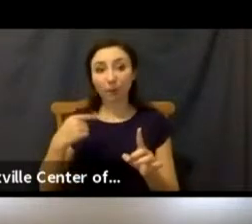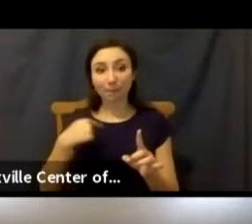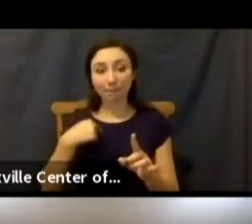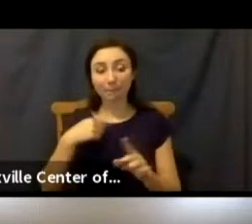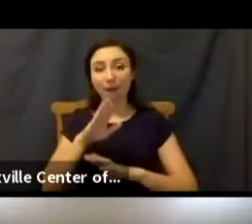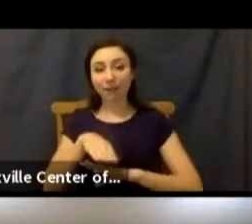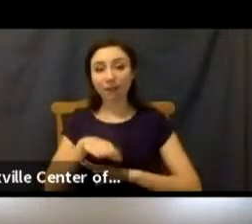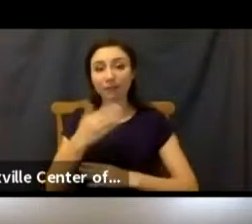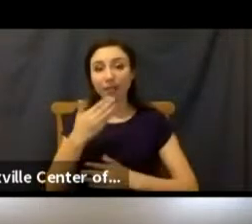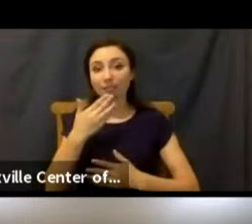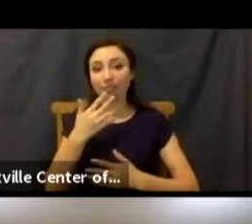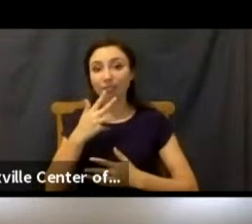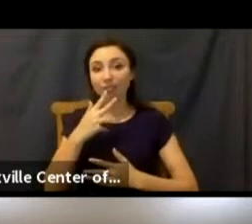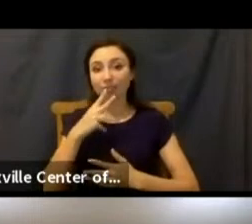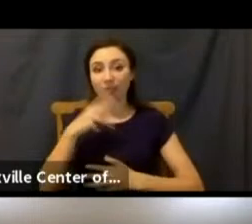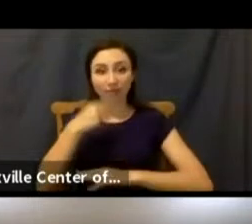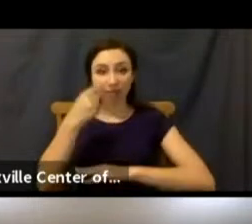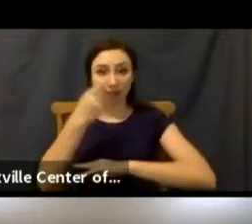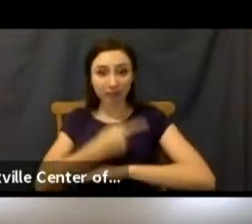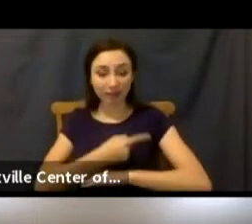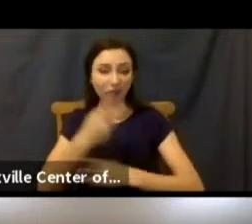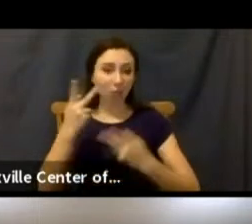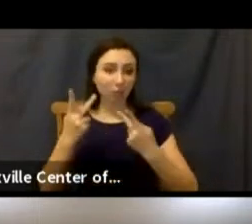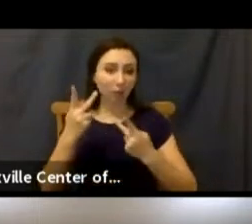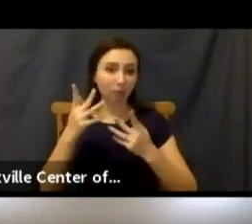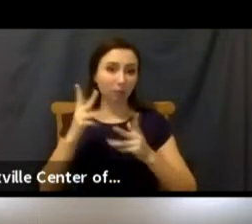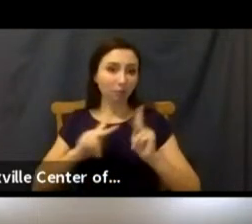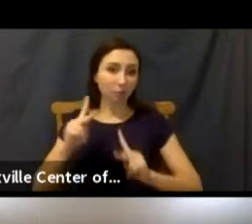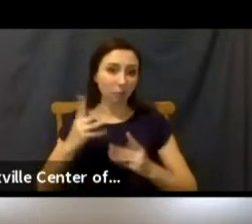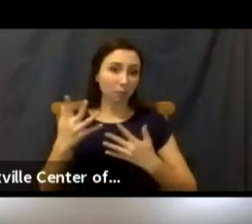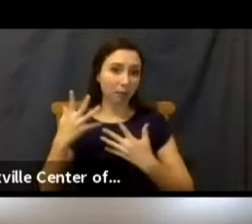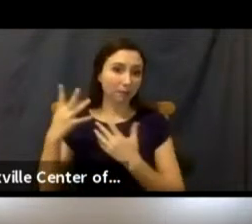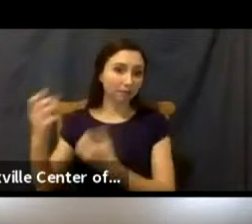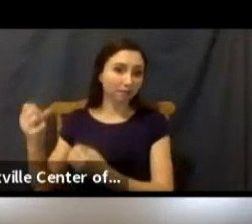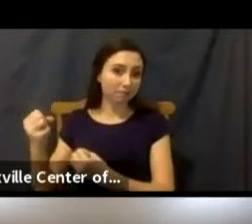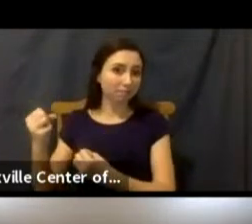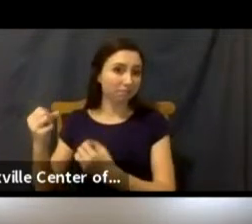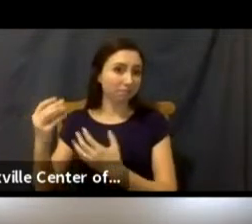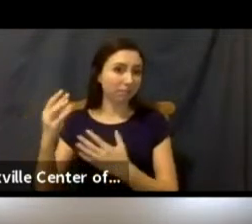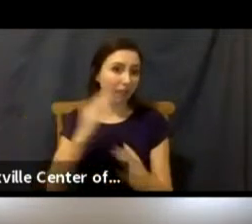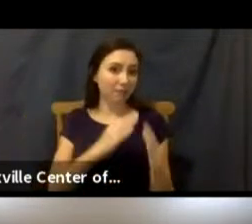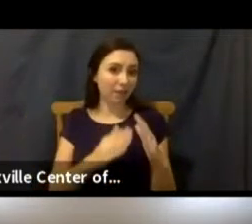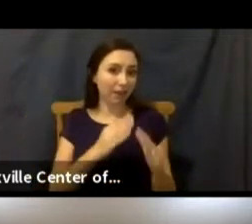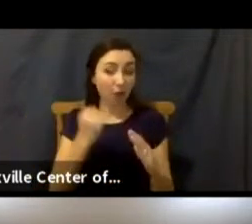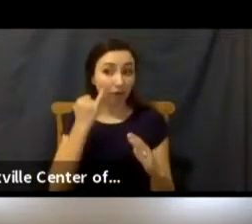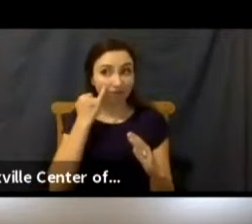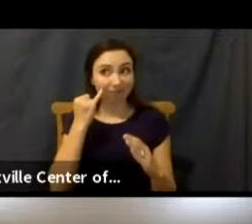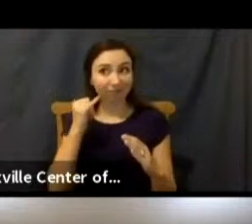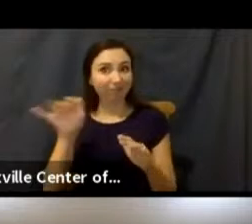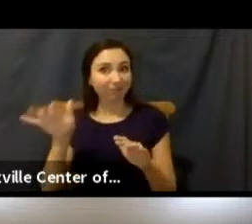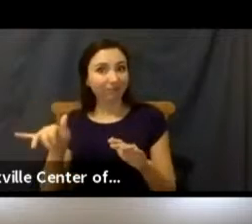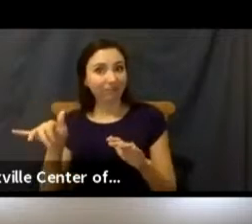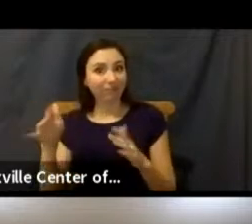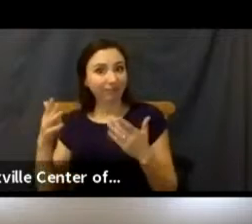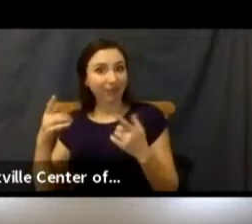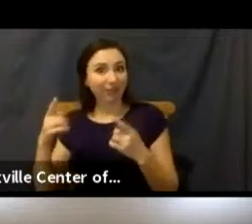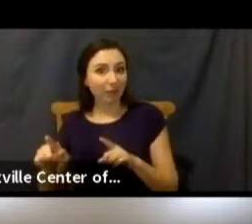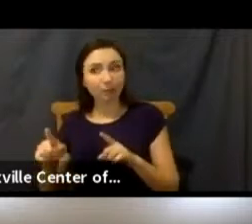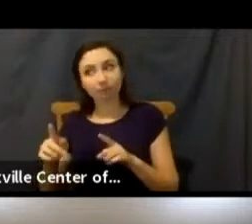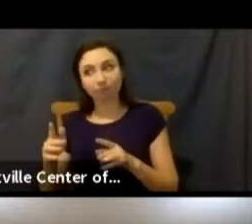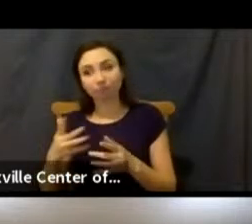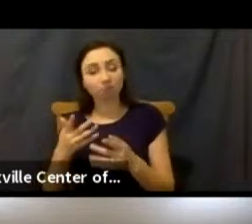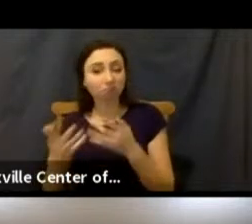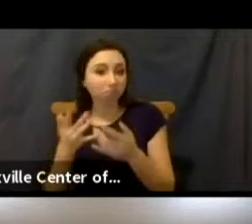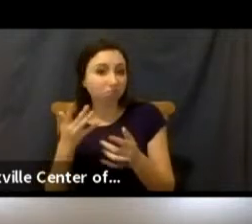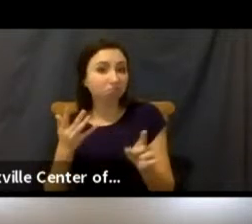not that big a deal. People might be out of town, but if they're out of town, they're out of town. You know, we're here, we're open. I mean,